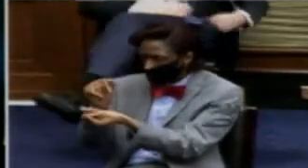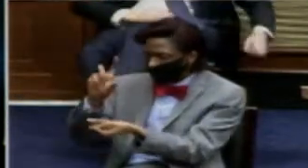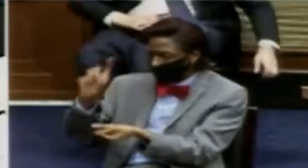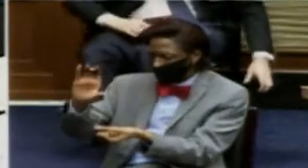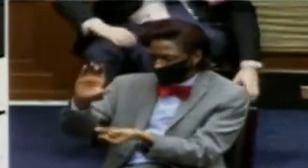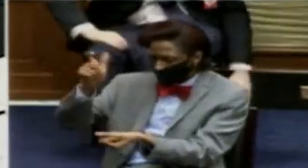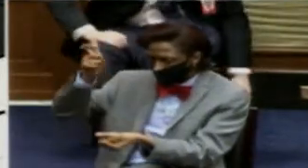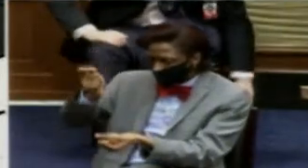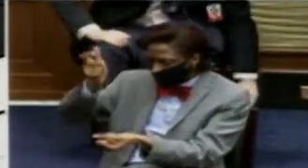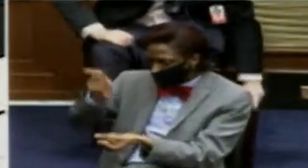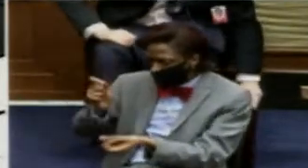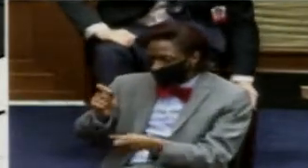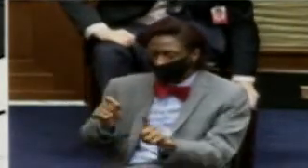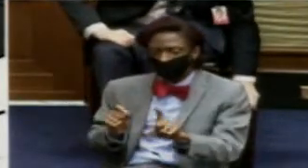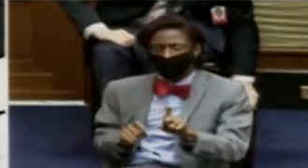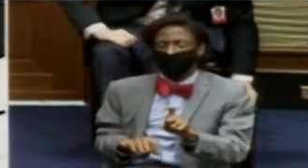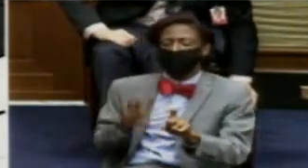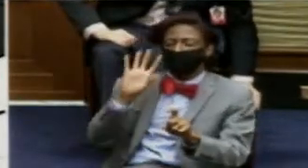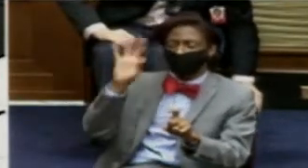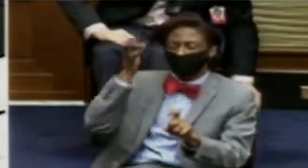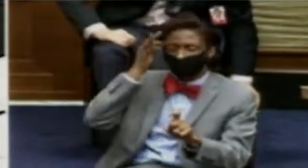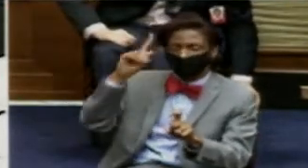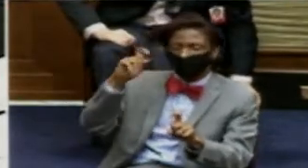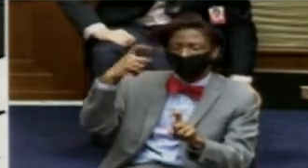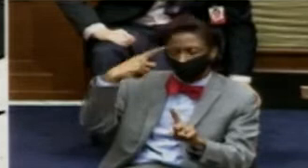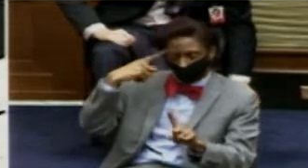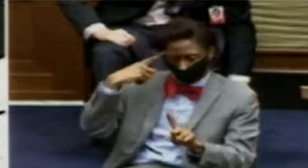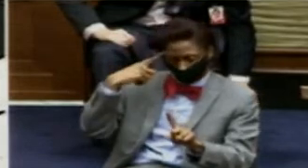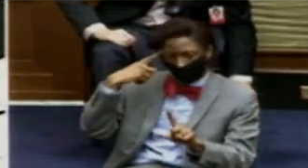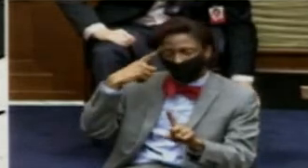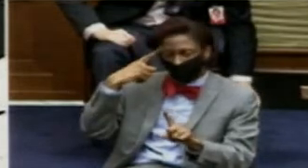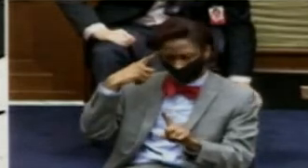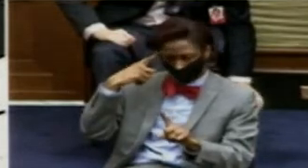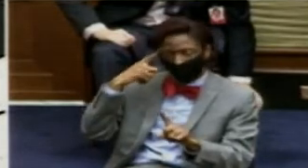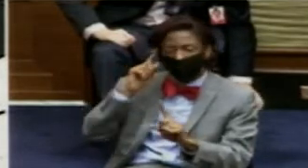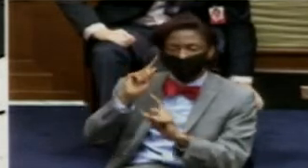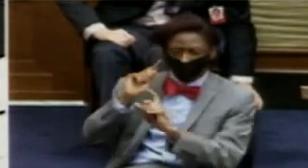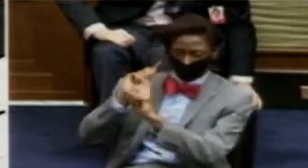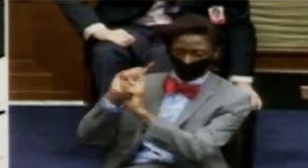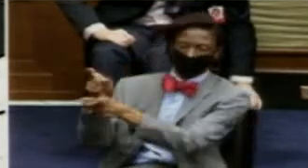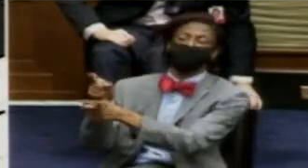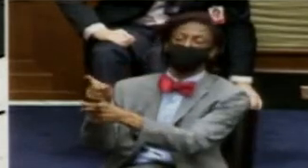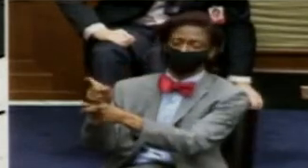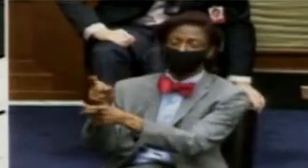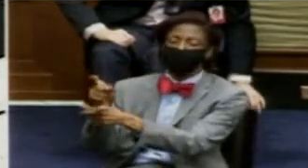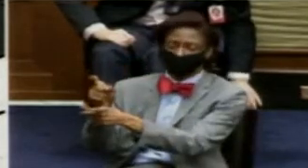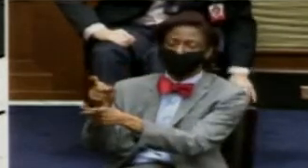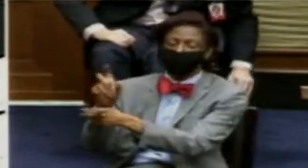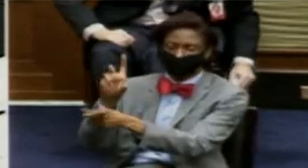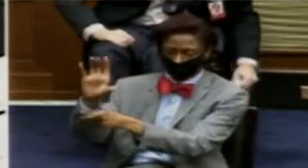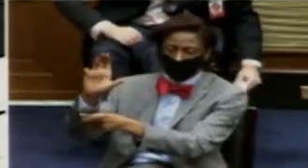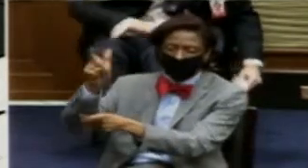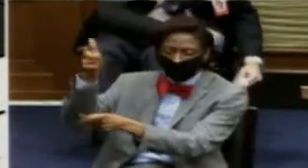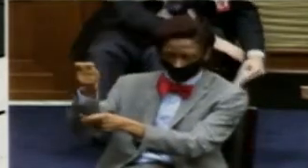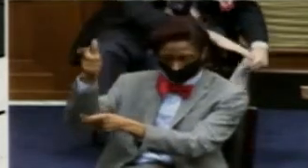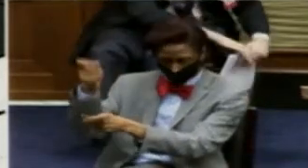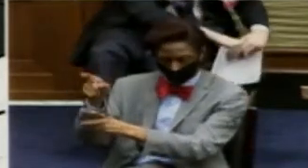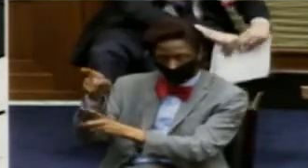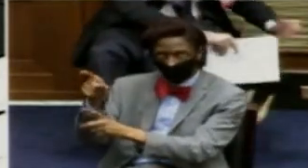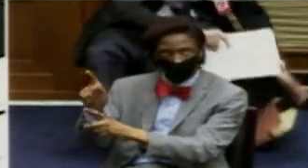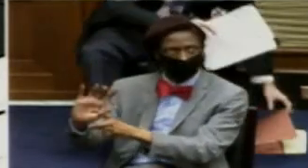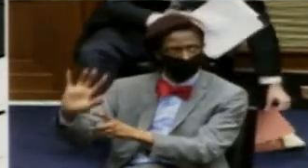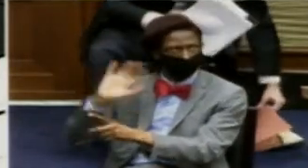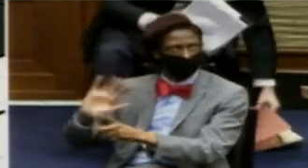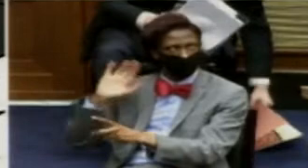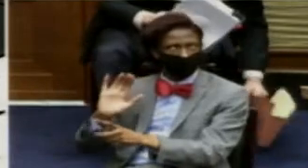The federal government contributed. Mayor. The federal government contributed to DC pensions in